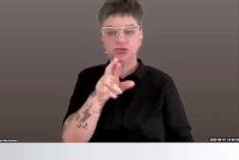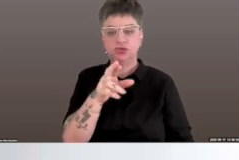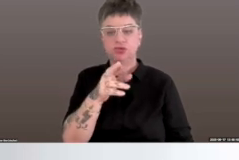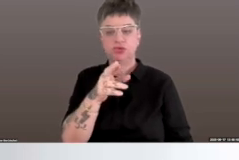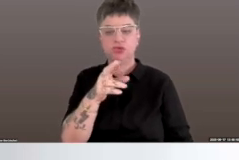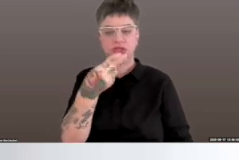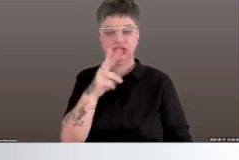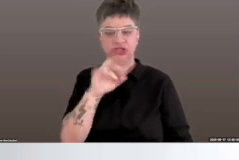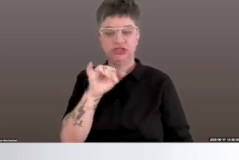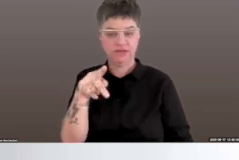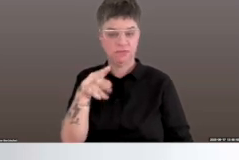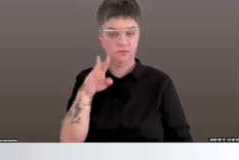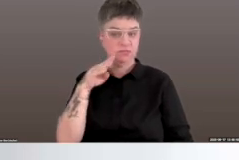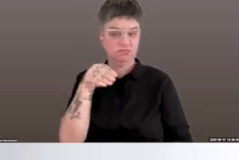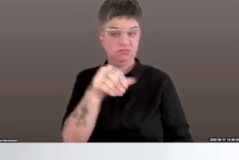not.